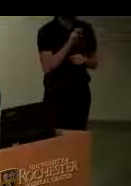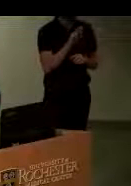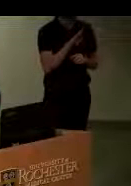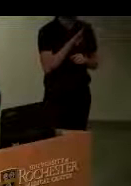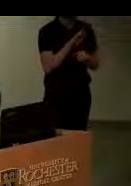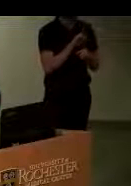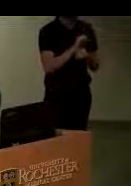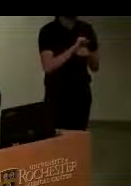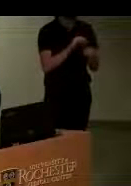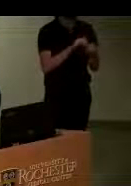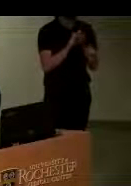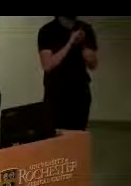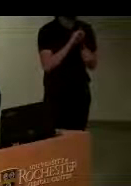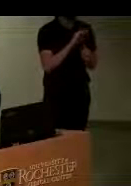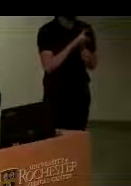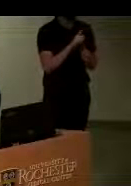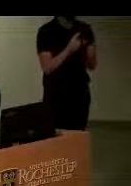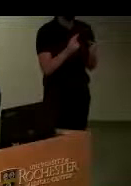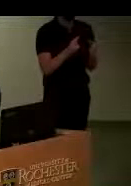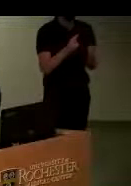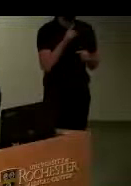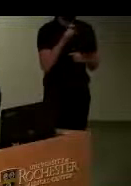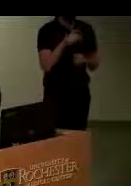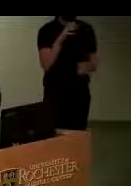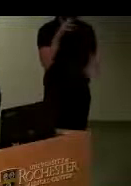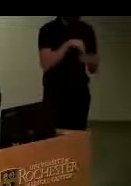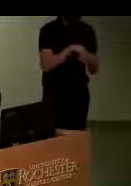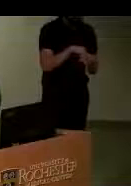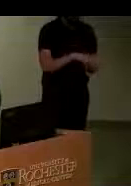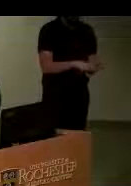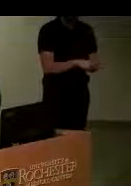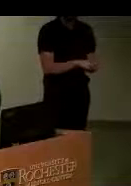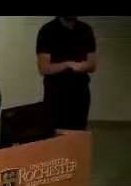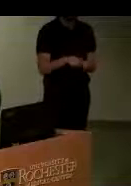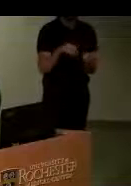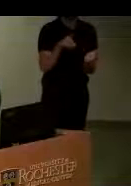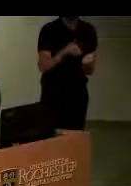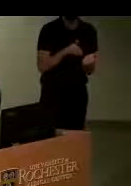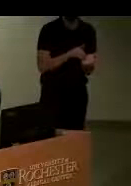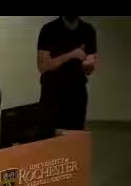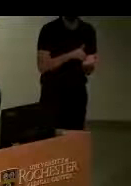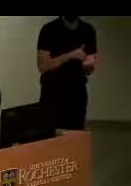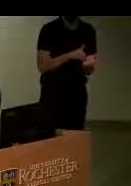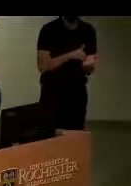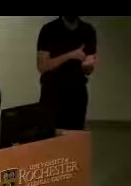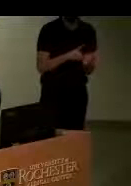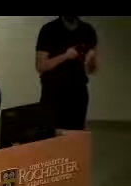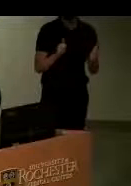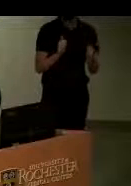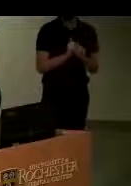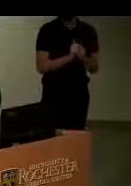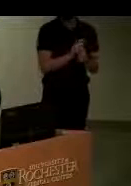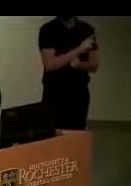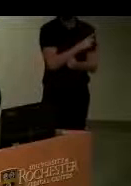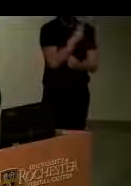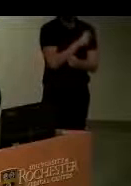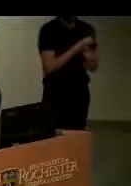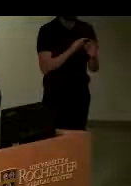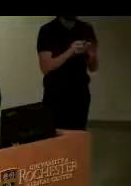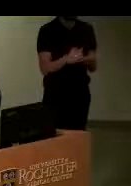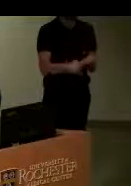the ICU, where they must be engaged as the physician in a patient-family